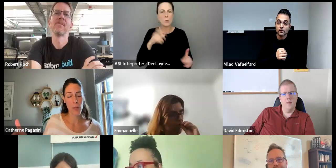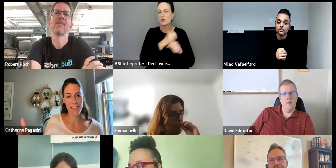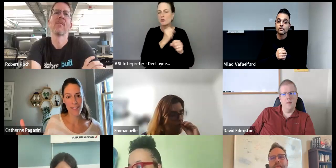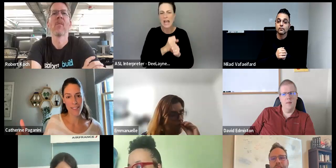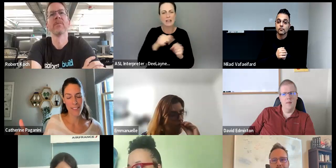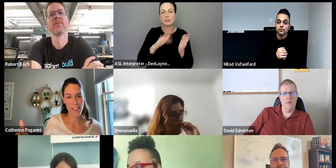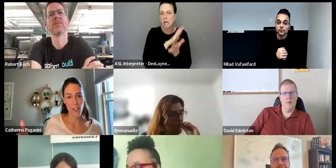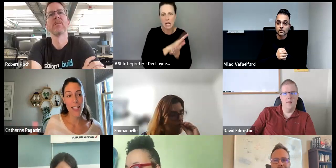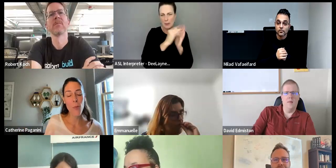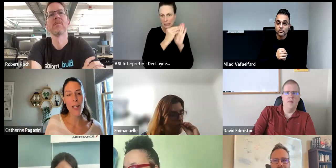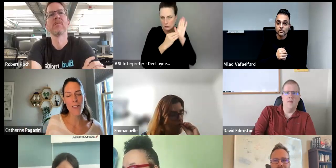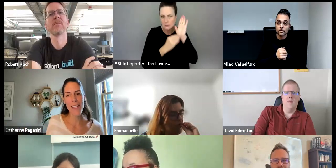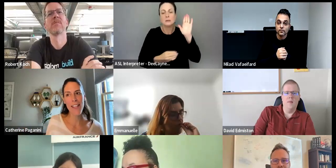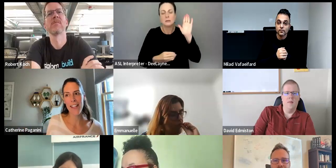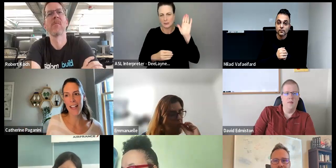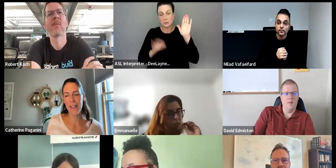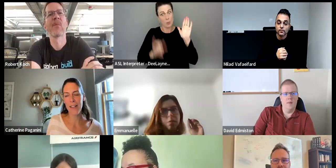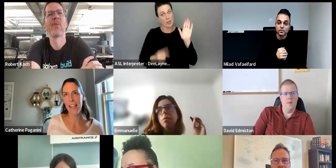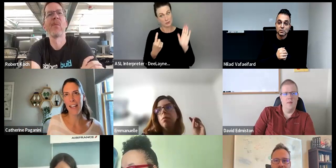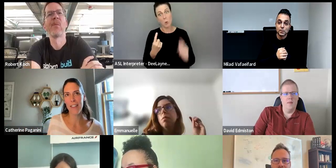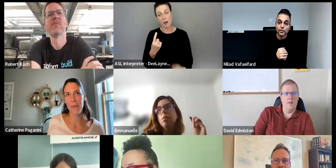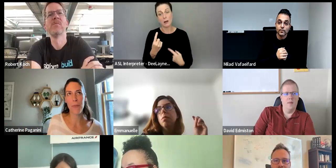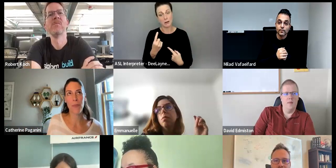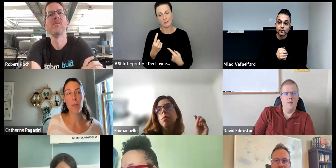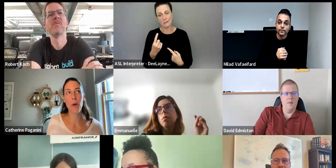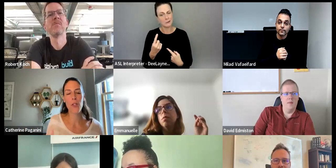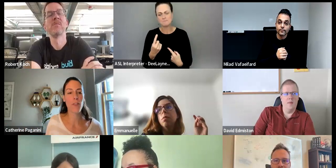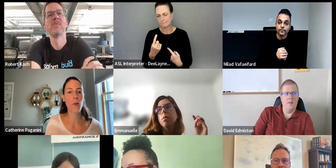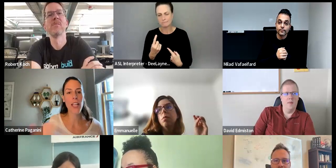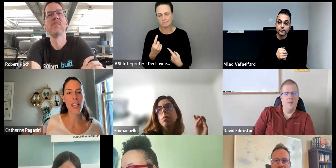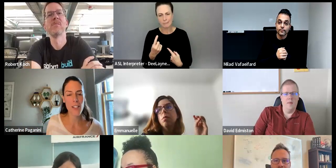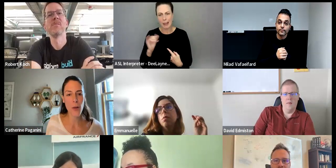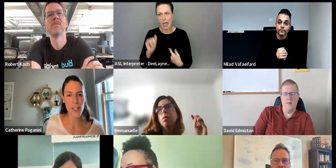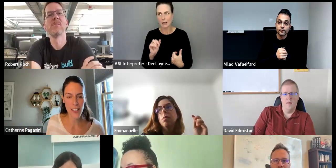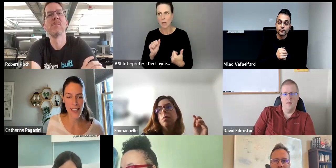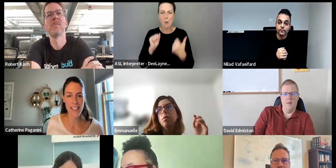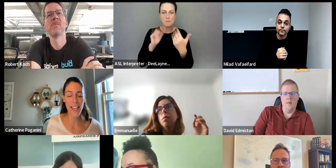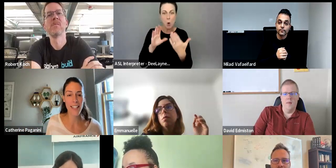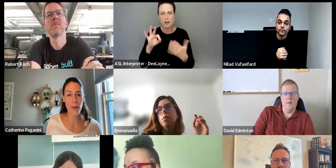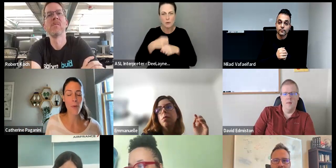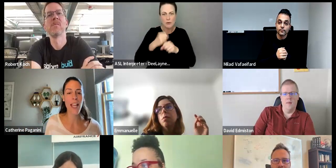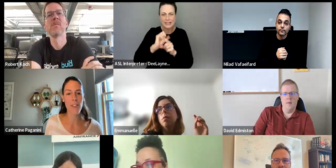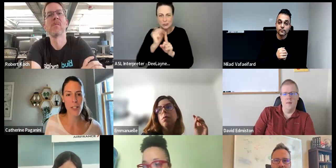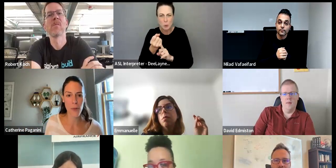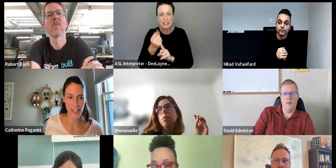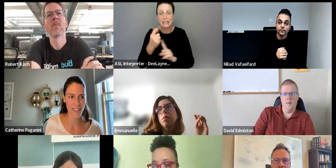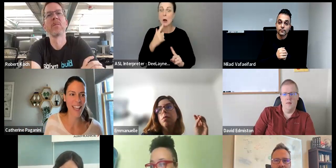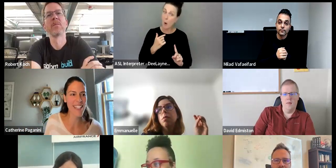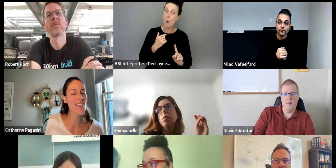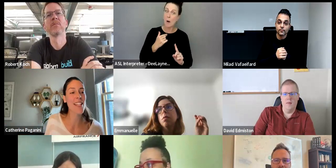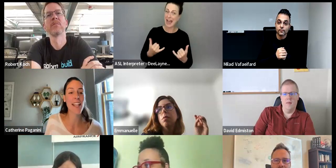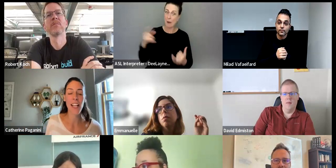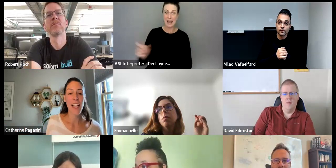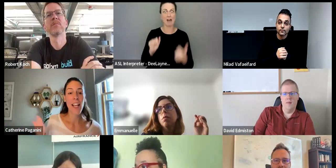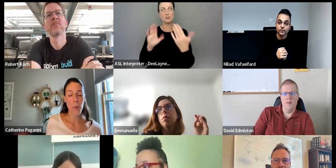this document. So that's one of the like approach of creating a situation and then say, like, now we have to deal with